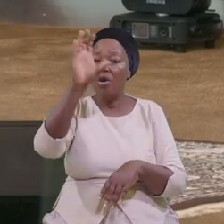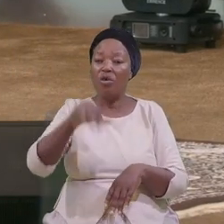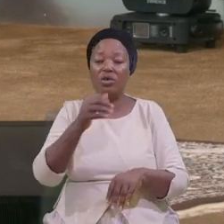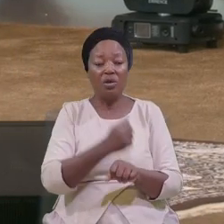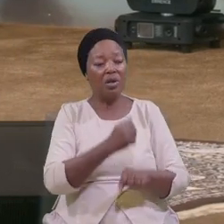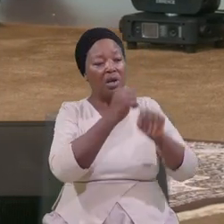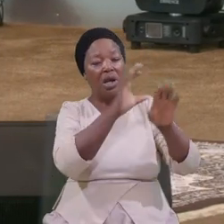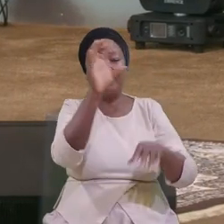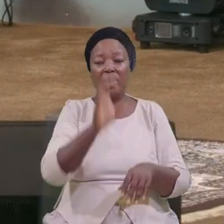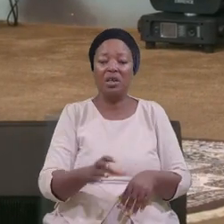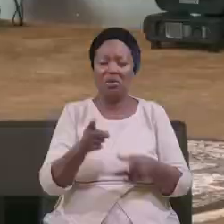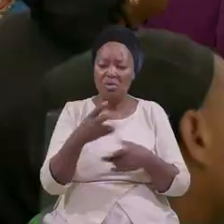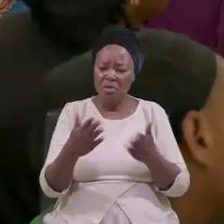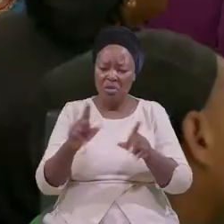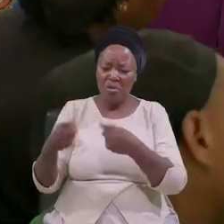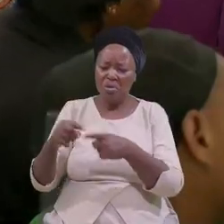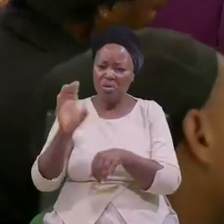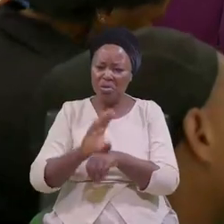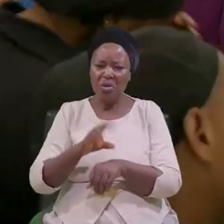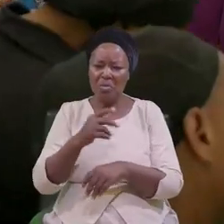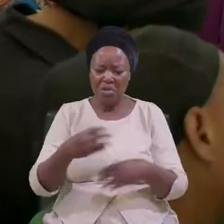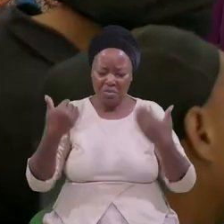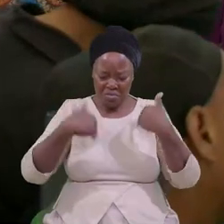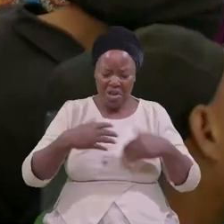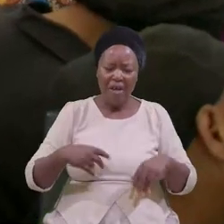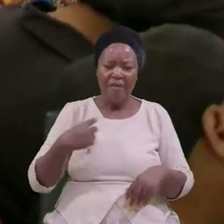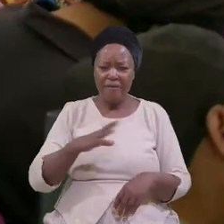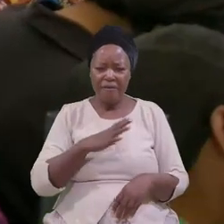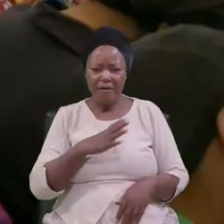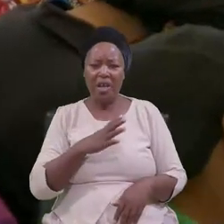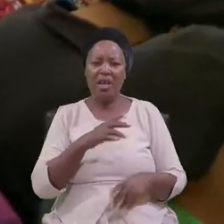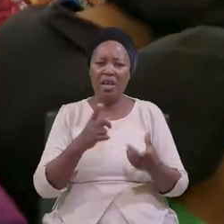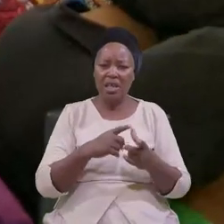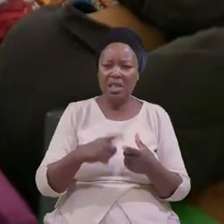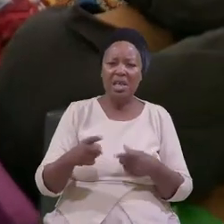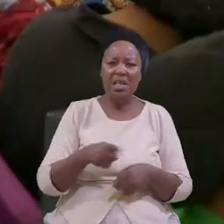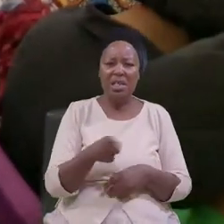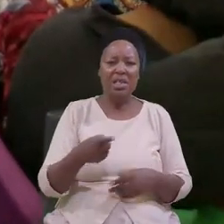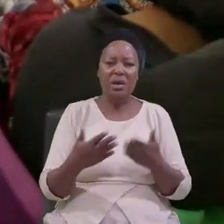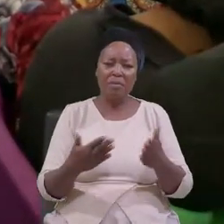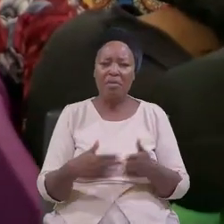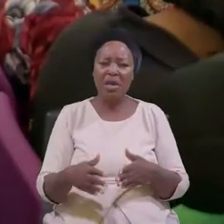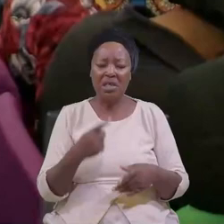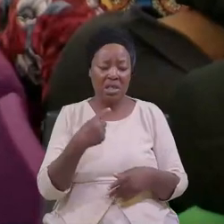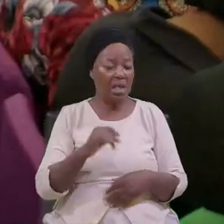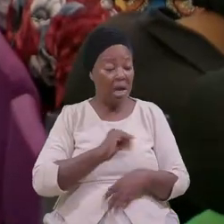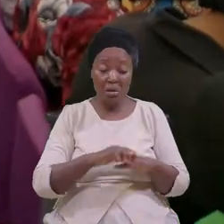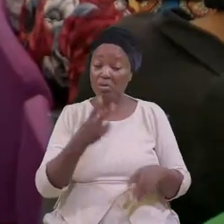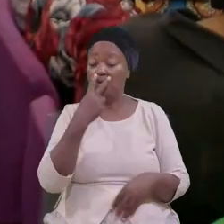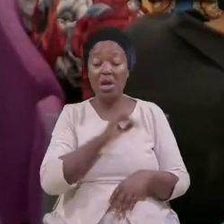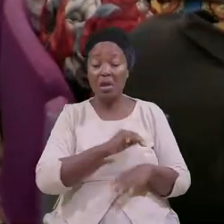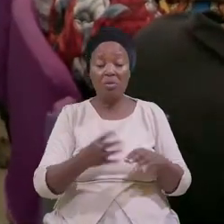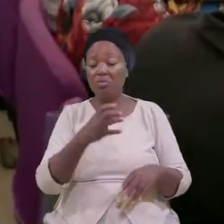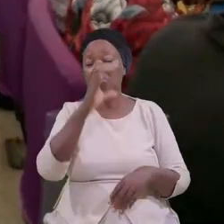church, they might give tithes and offering, they might dress like we dress, they might, I don't smoke, I don't drink, and